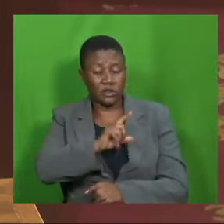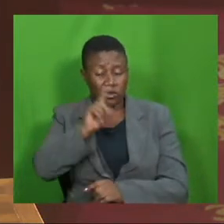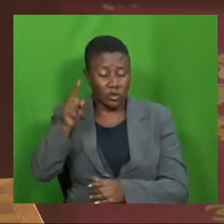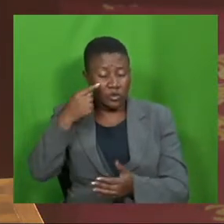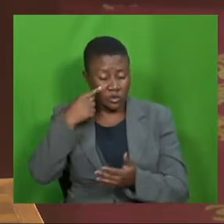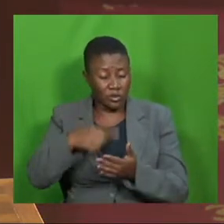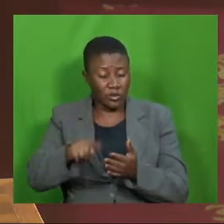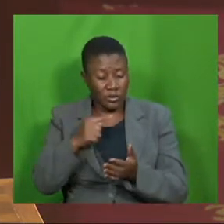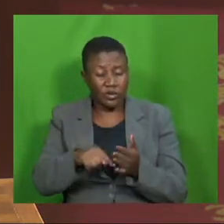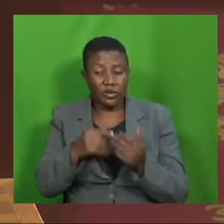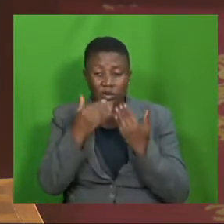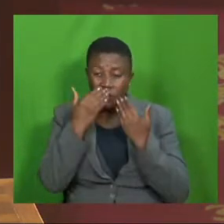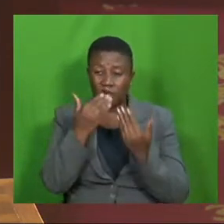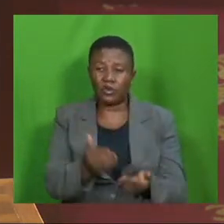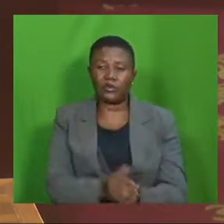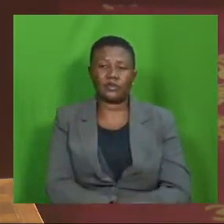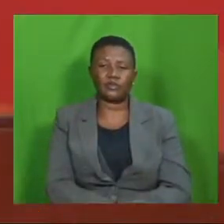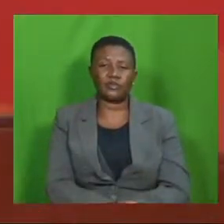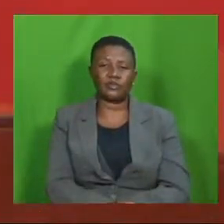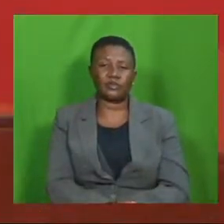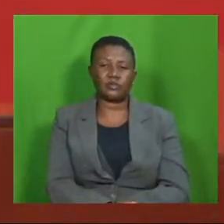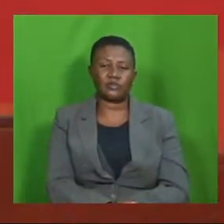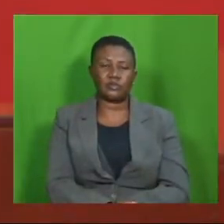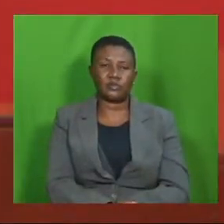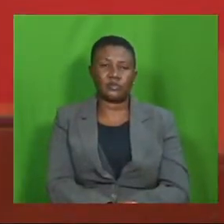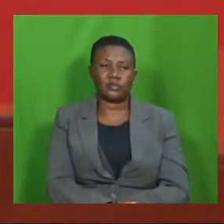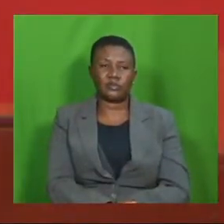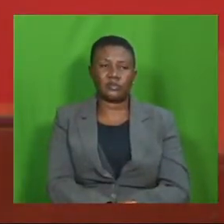report. Thank you.